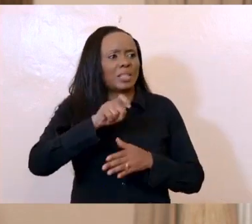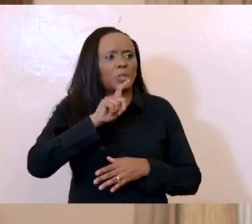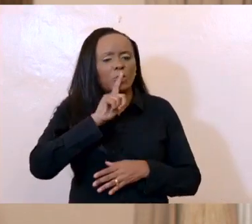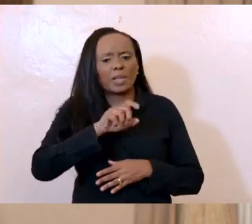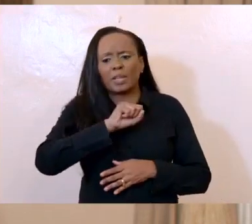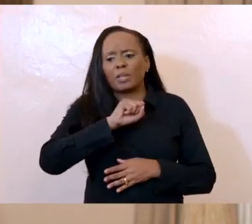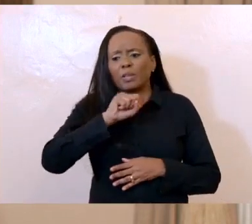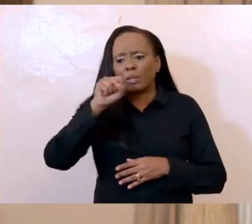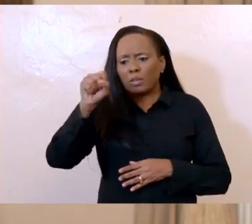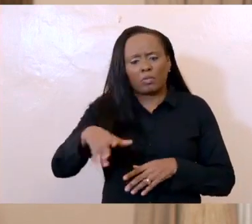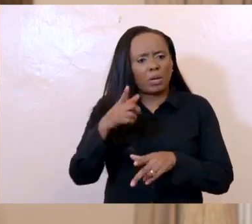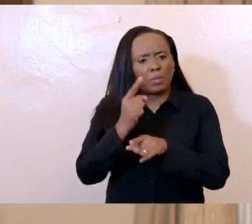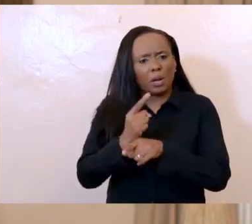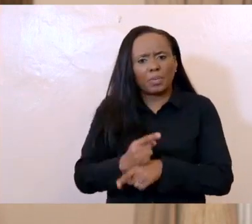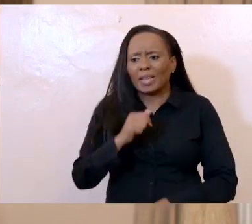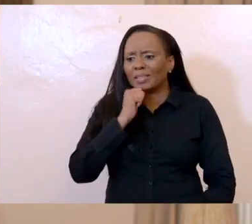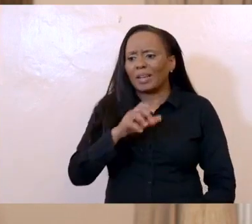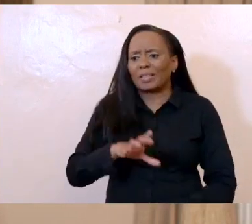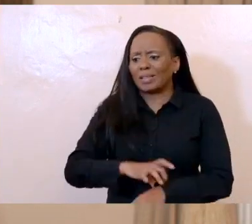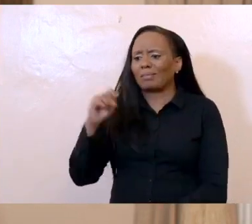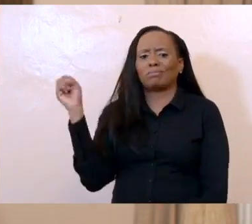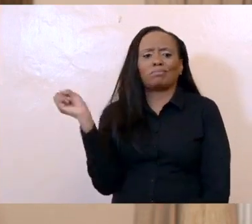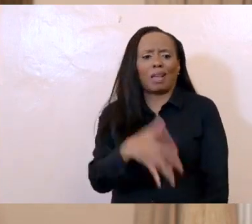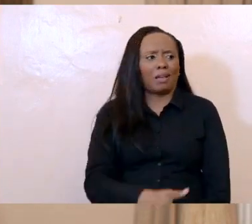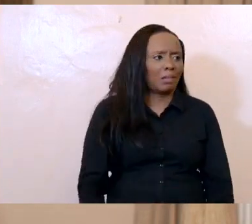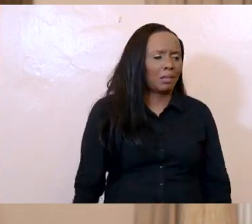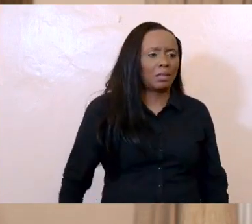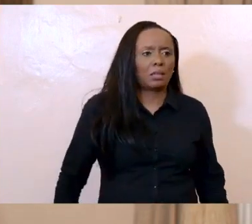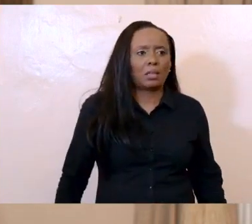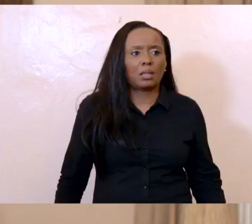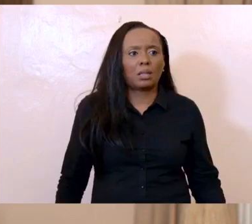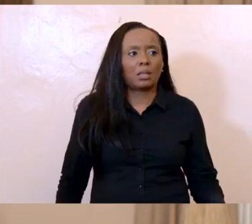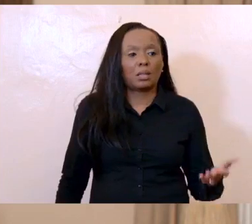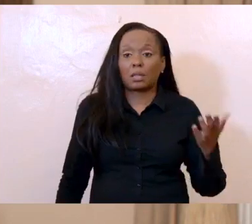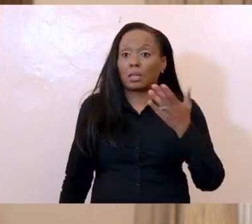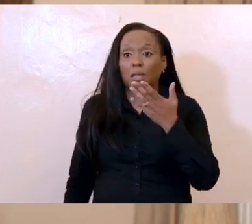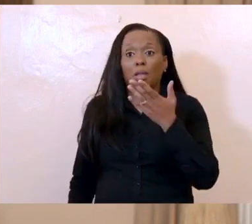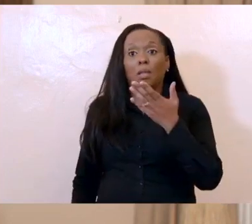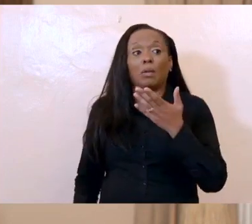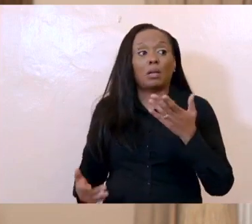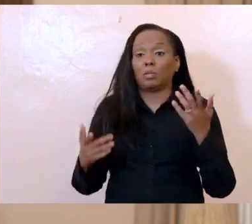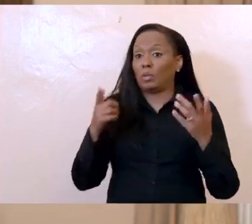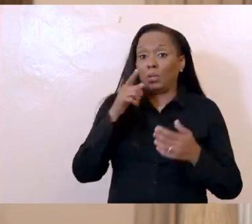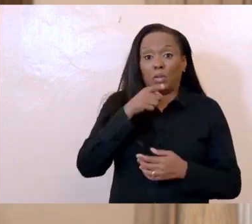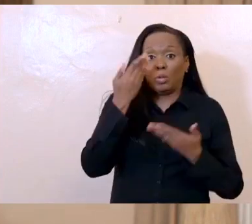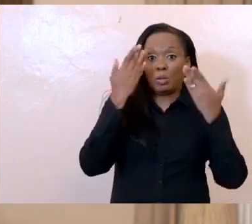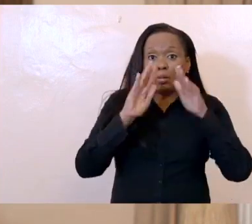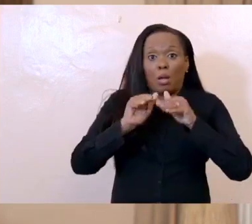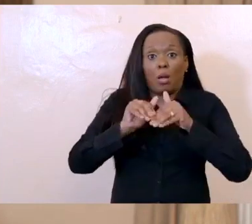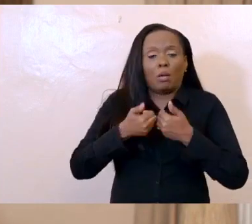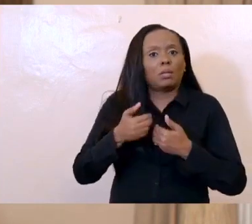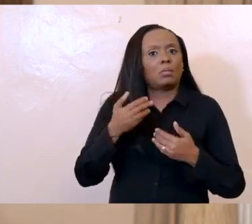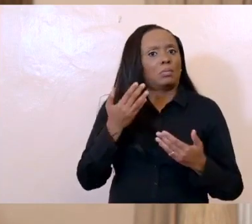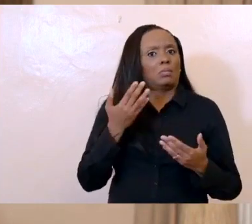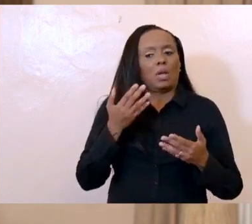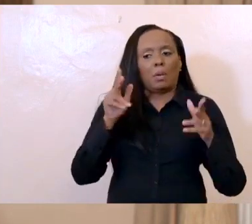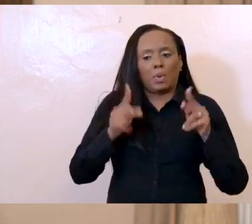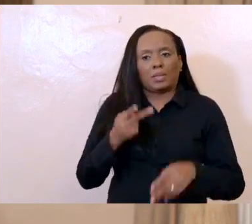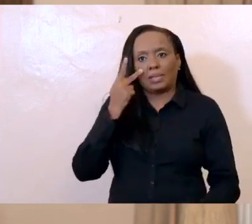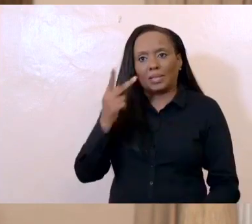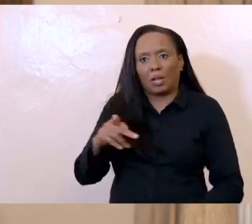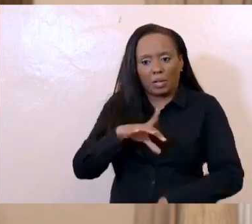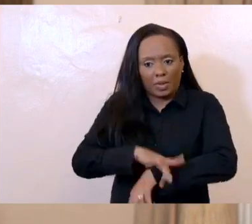randomly discarded. So Ian, you don't actually know how it was discarded. what we know is that somebody saw a